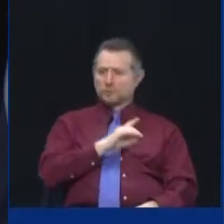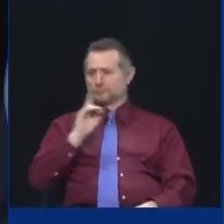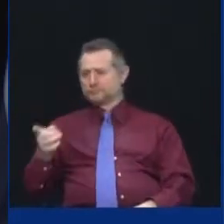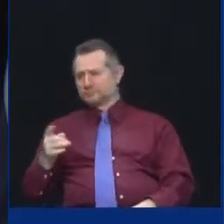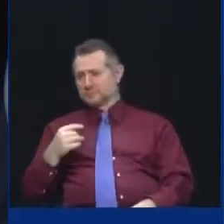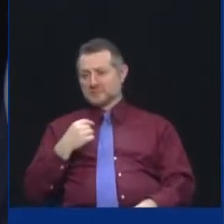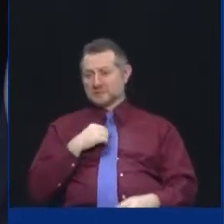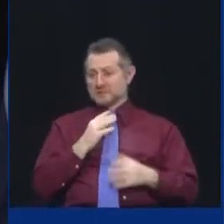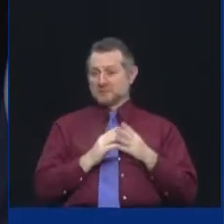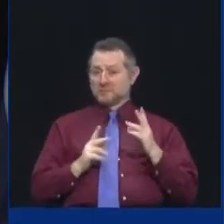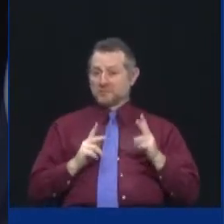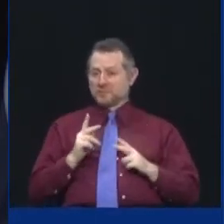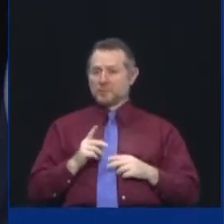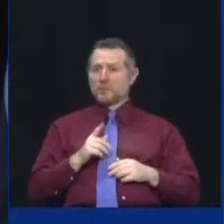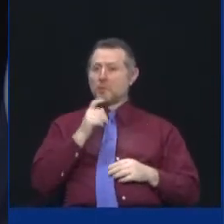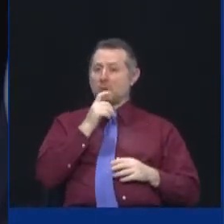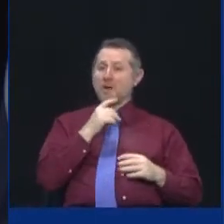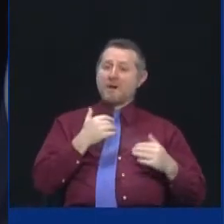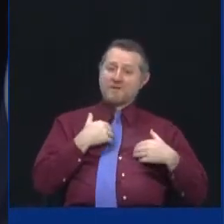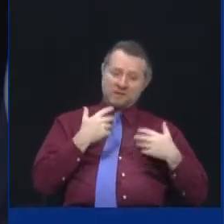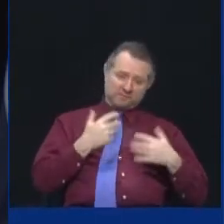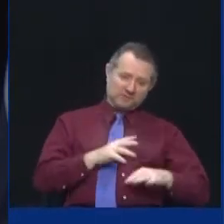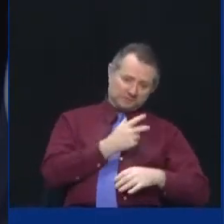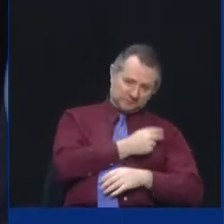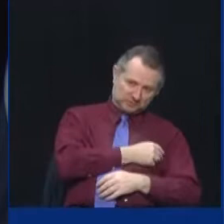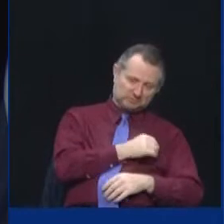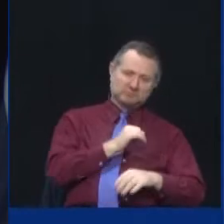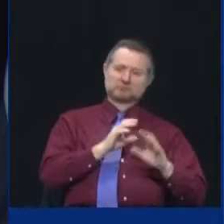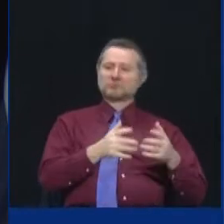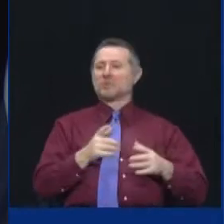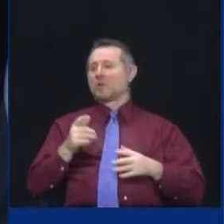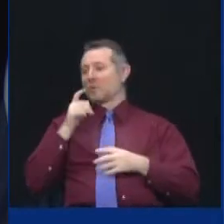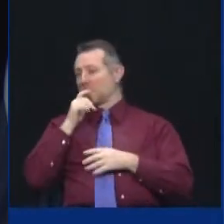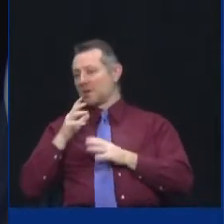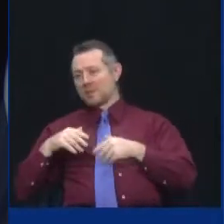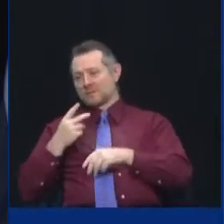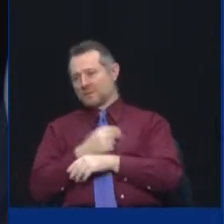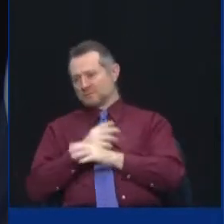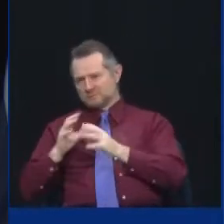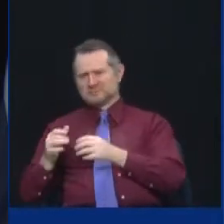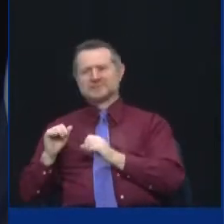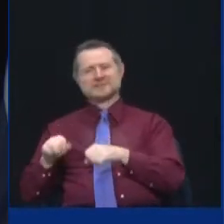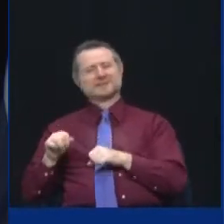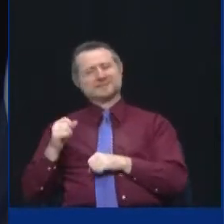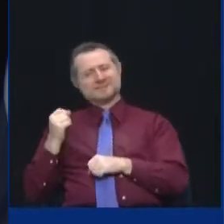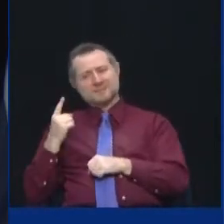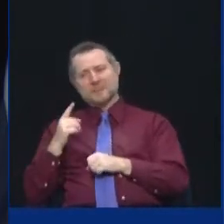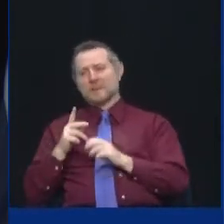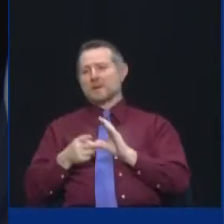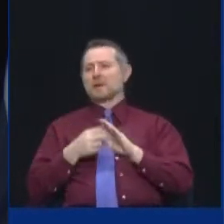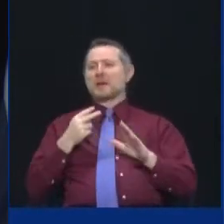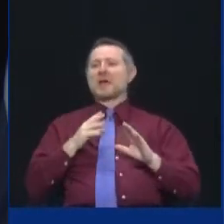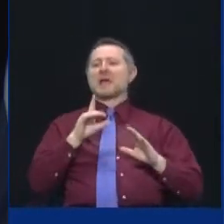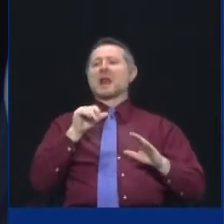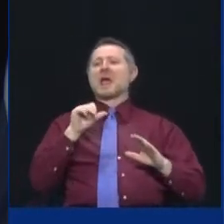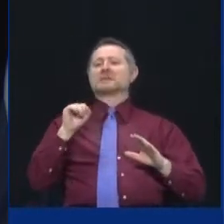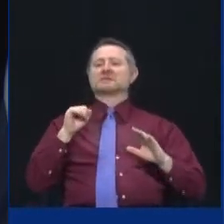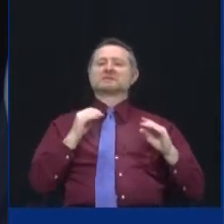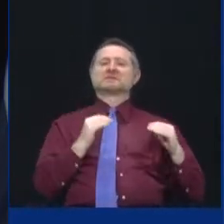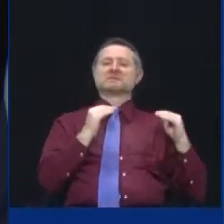who have vaccines and people who don't have vaccines? Yes. But those are not classes. Classes